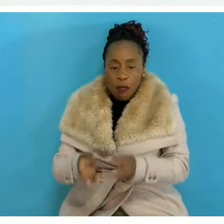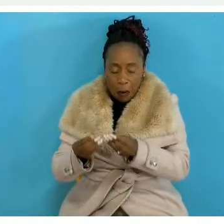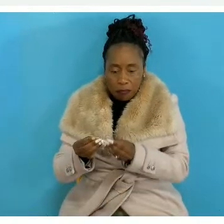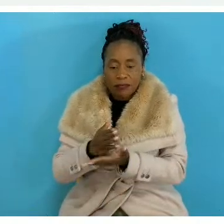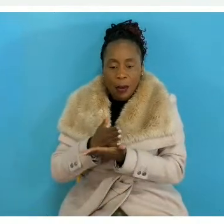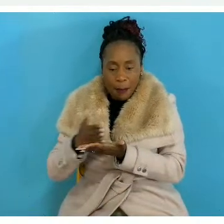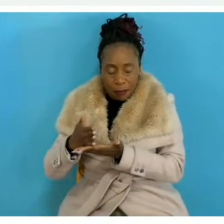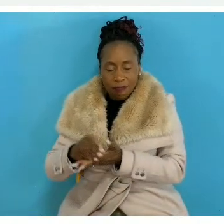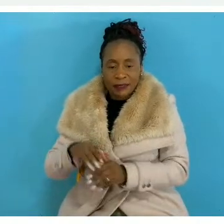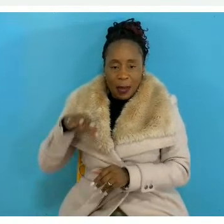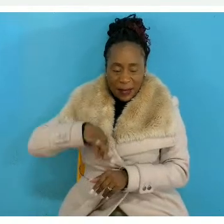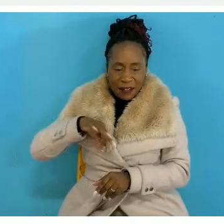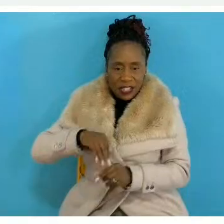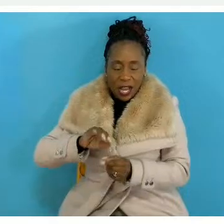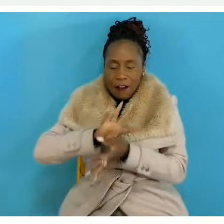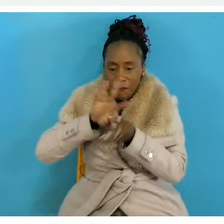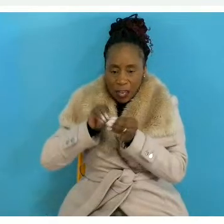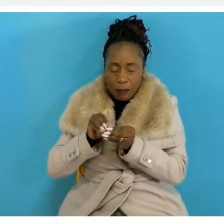beneficiaries to the value of